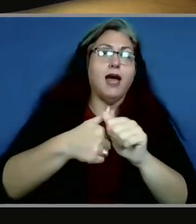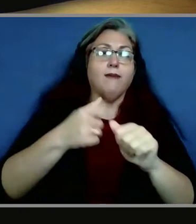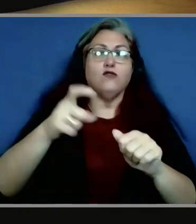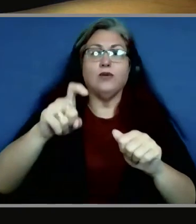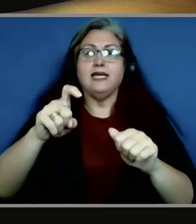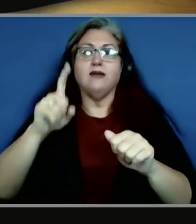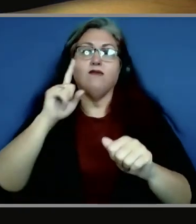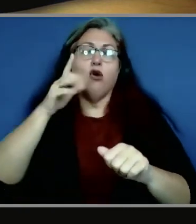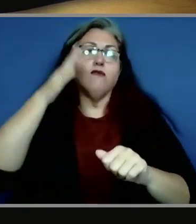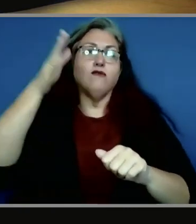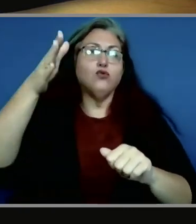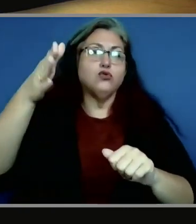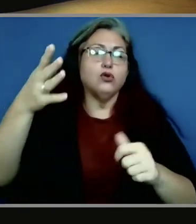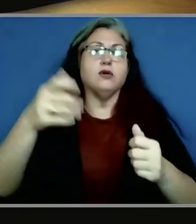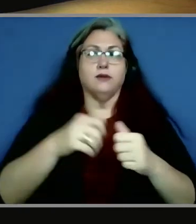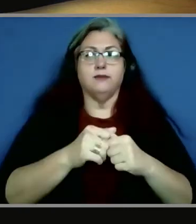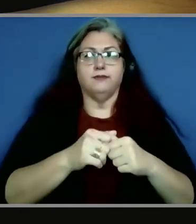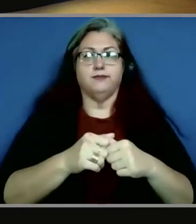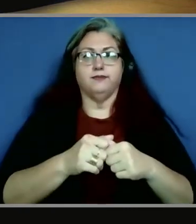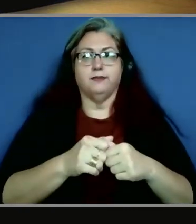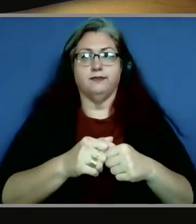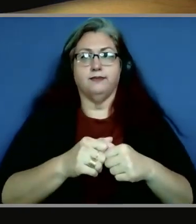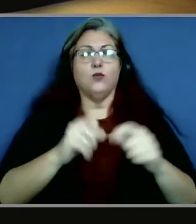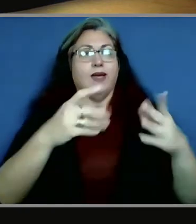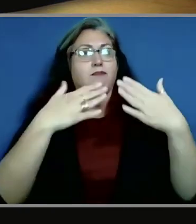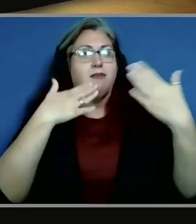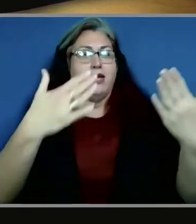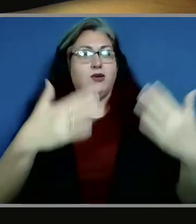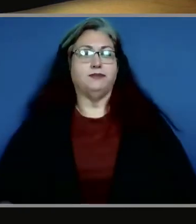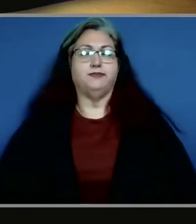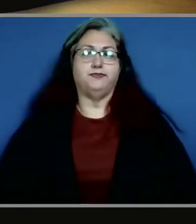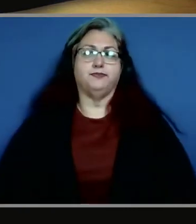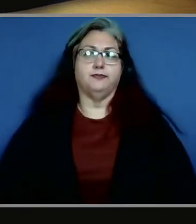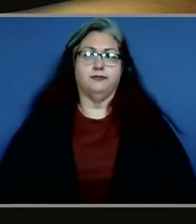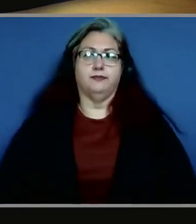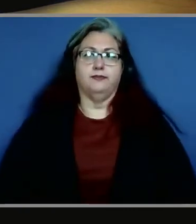needs. And thank you.